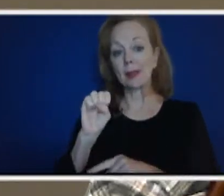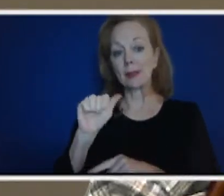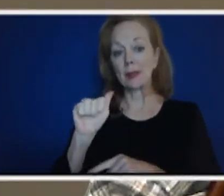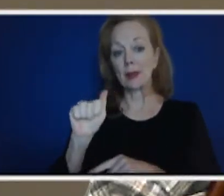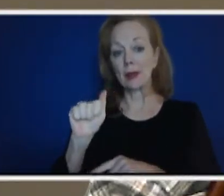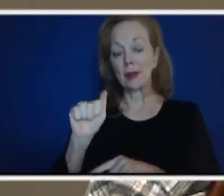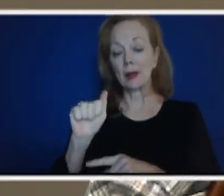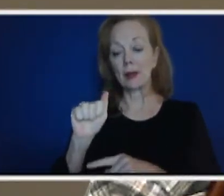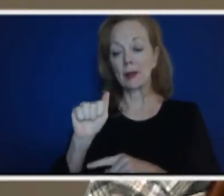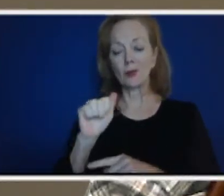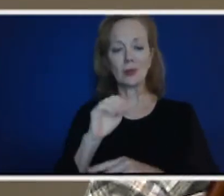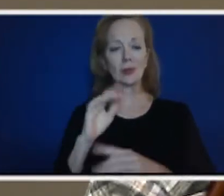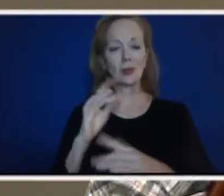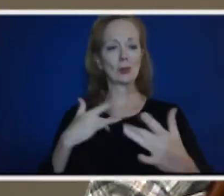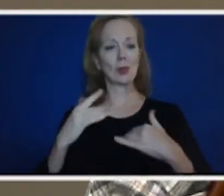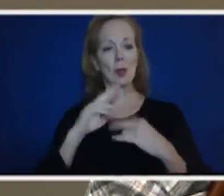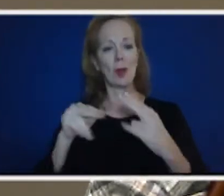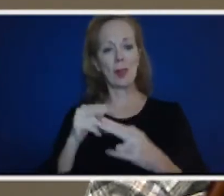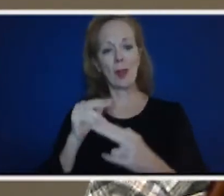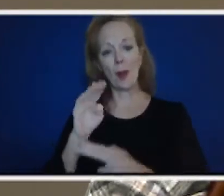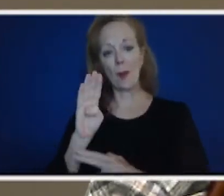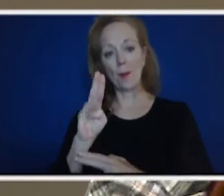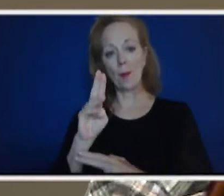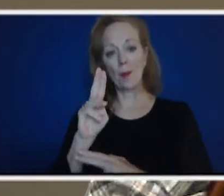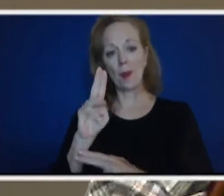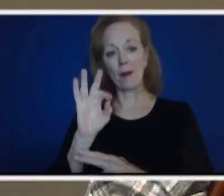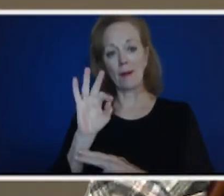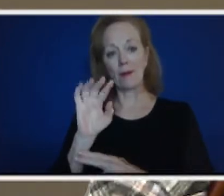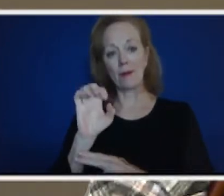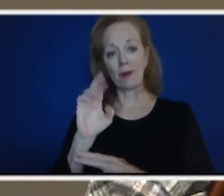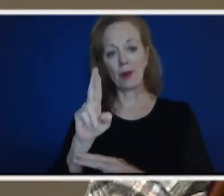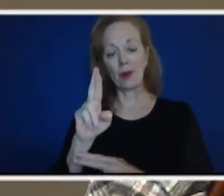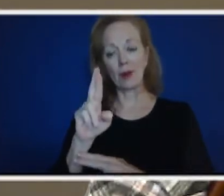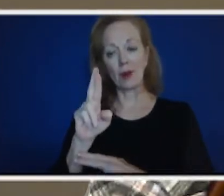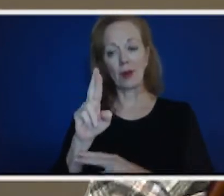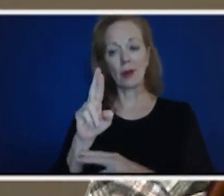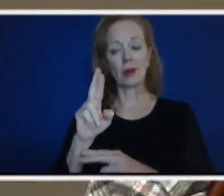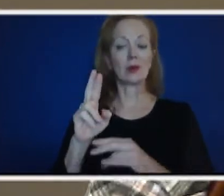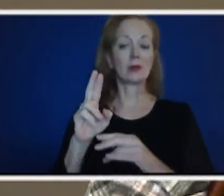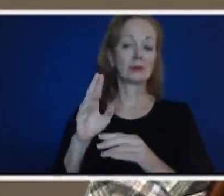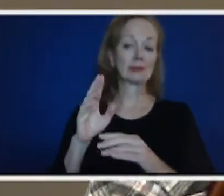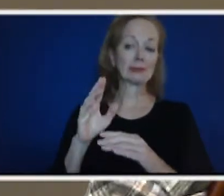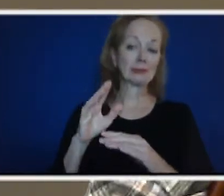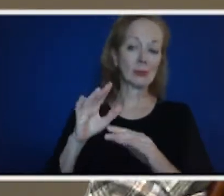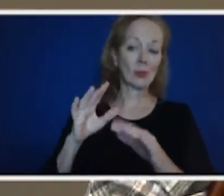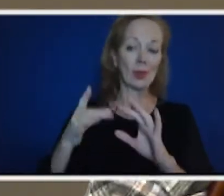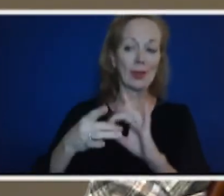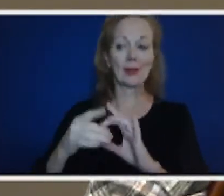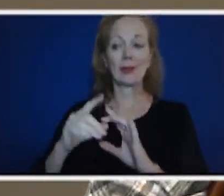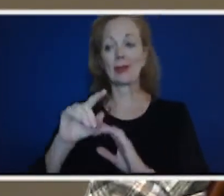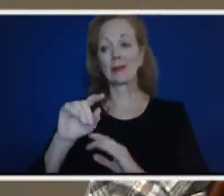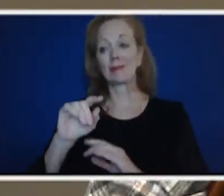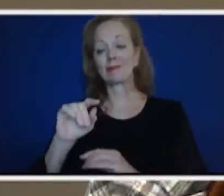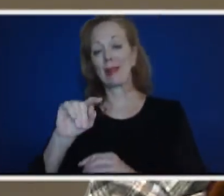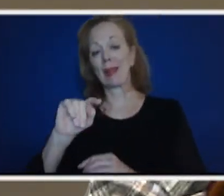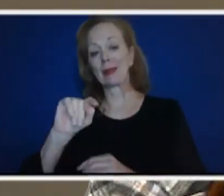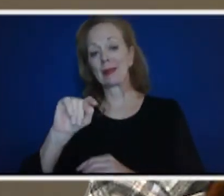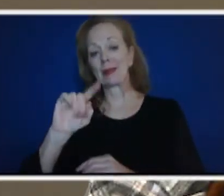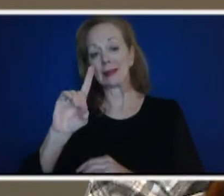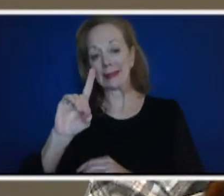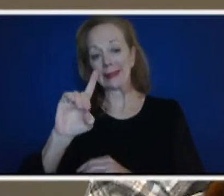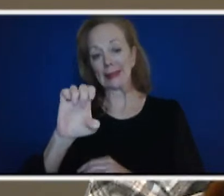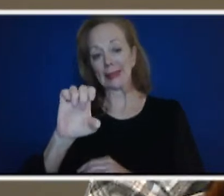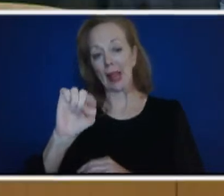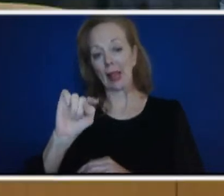well from the Delta Sigma Theta house. So what does that look like right now under this